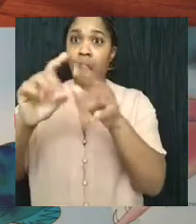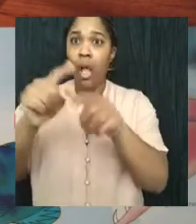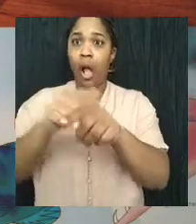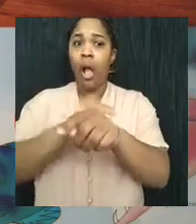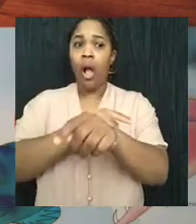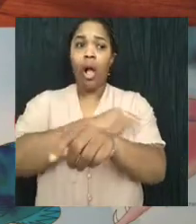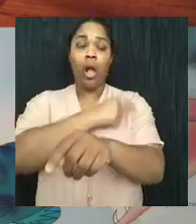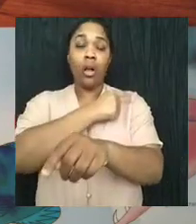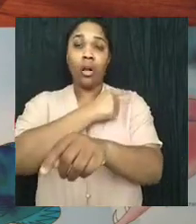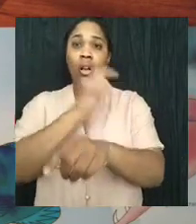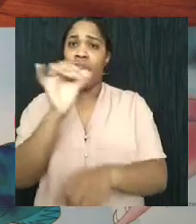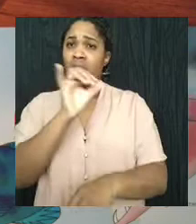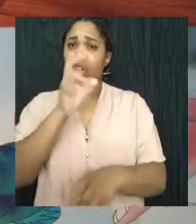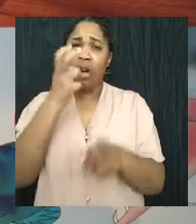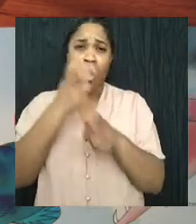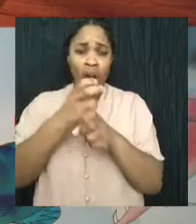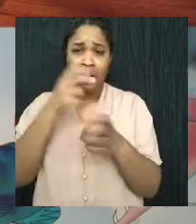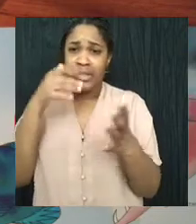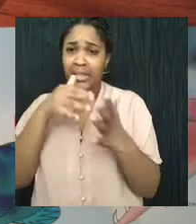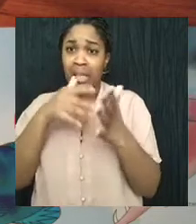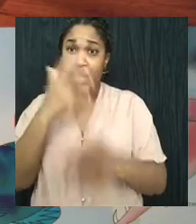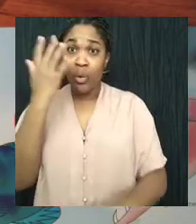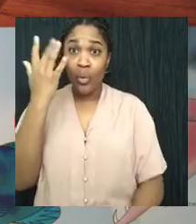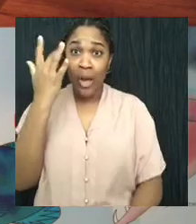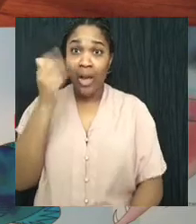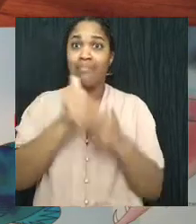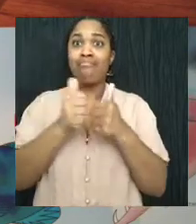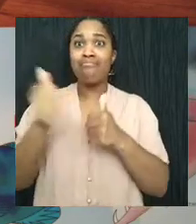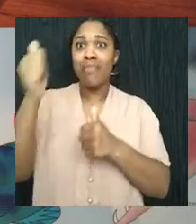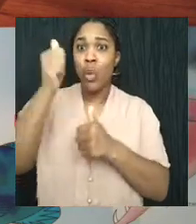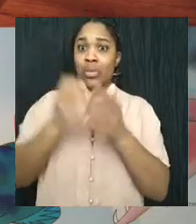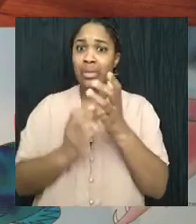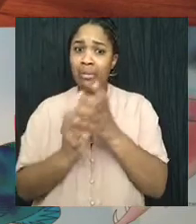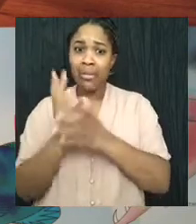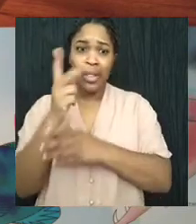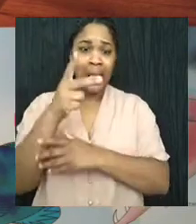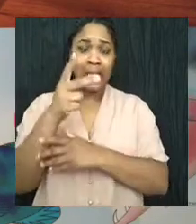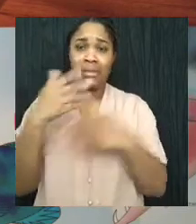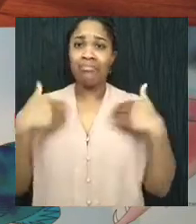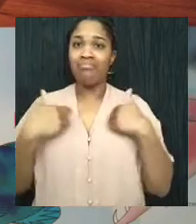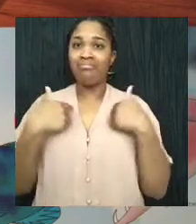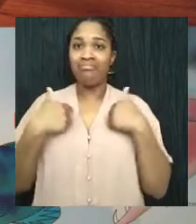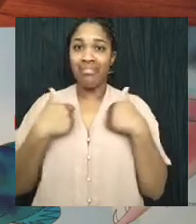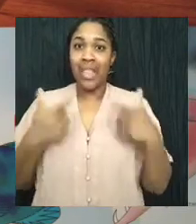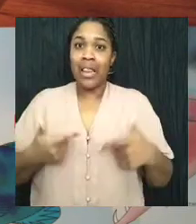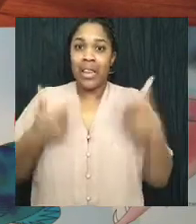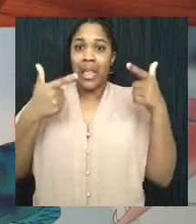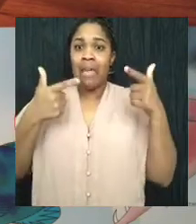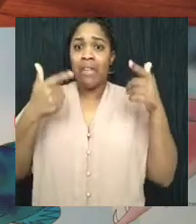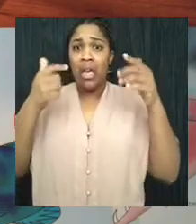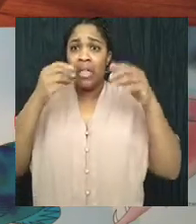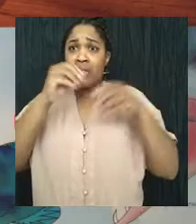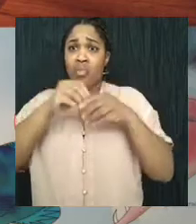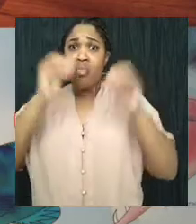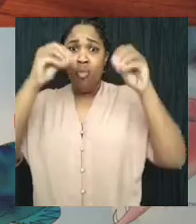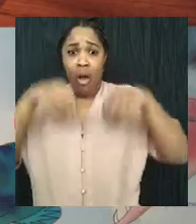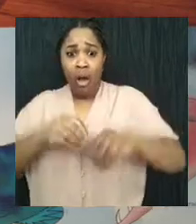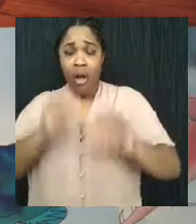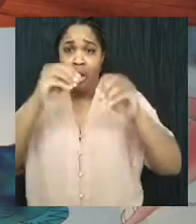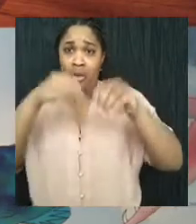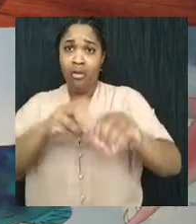They are also hard to study because most of the plants and animals live underwater.